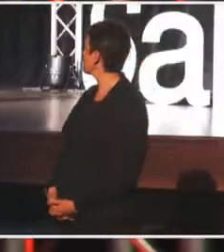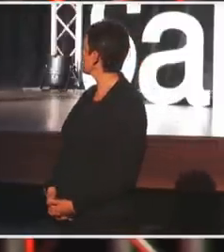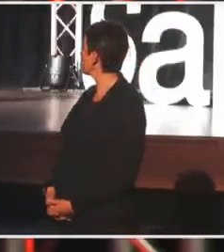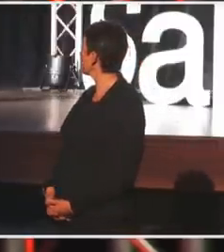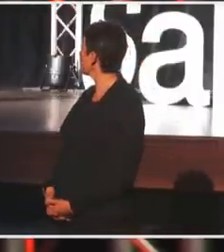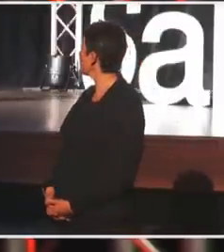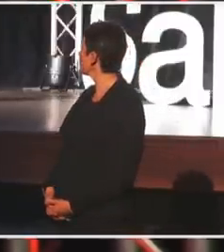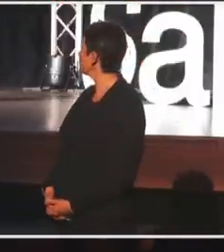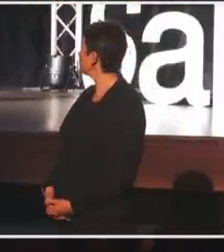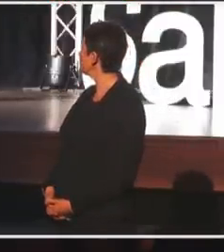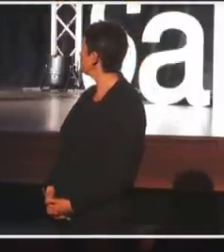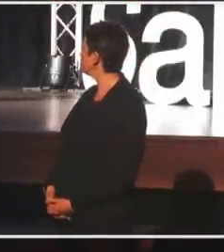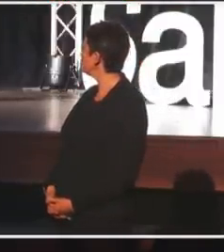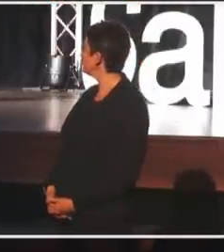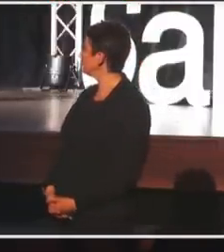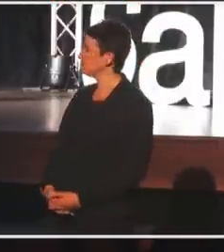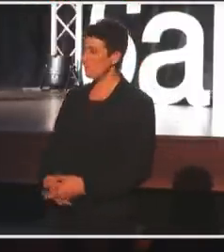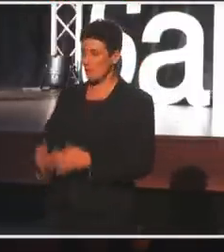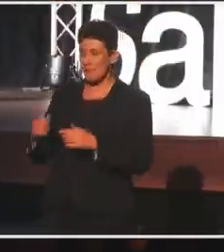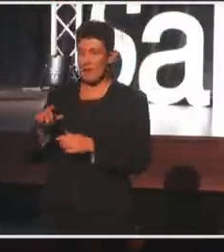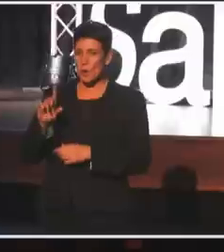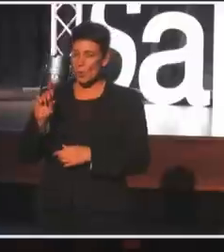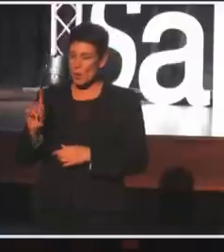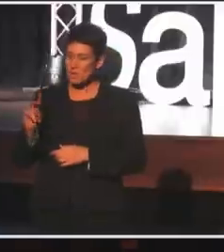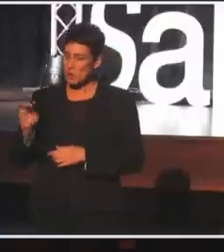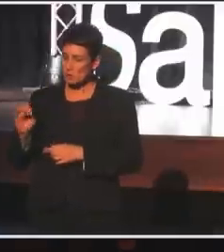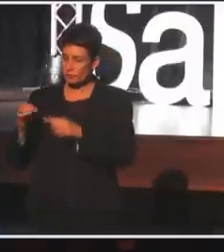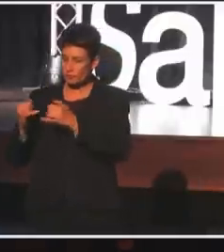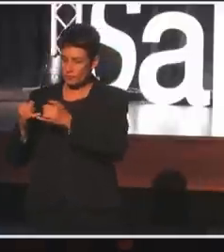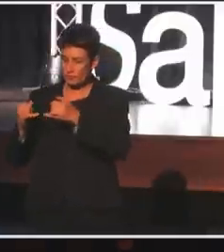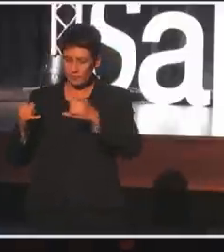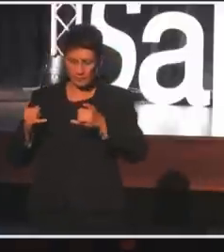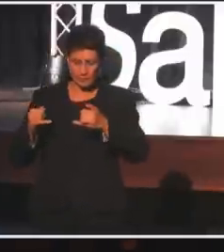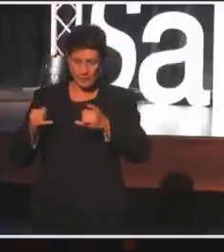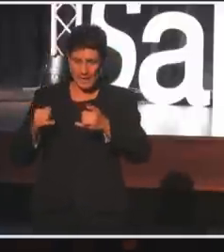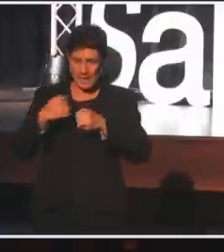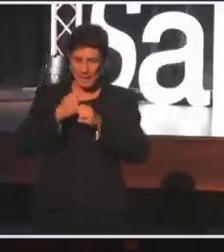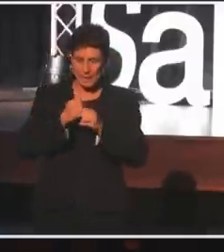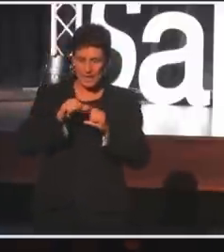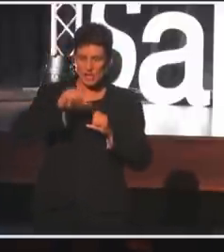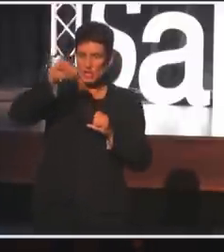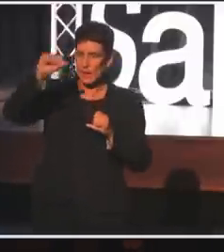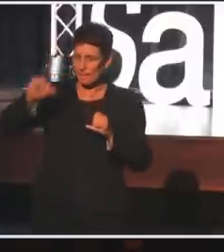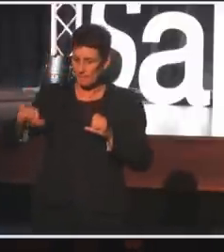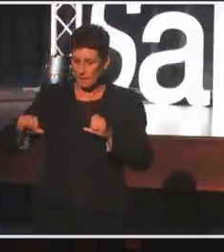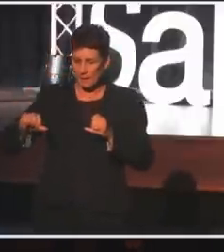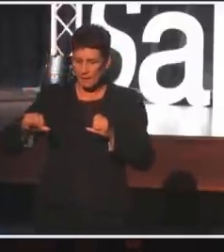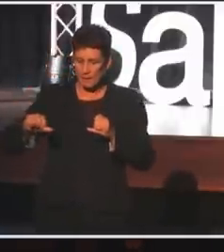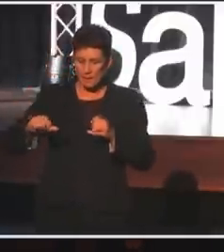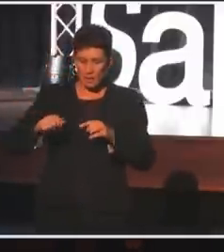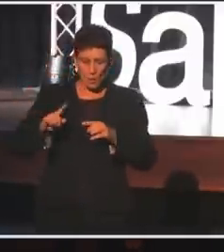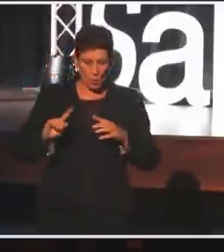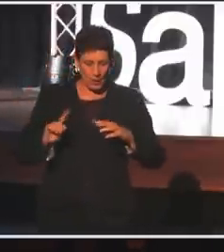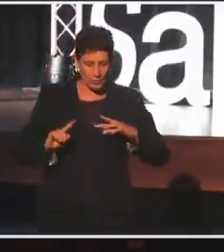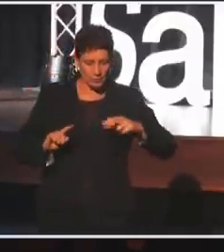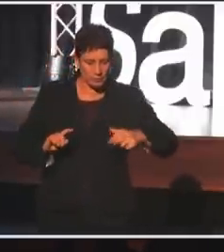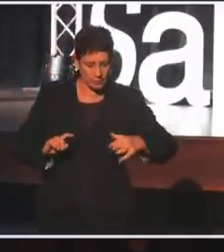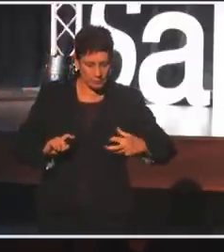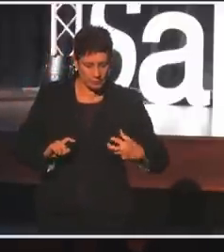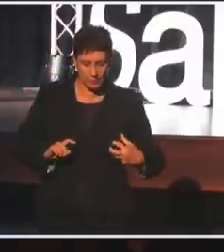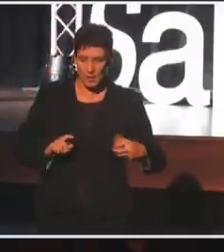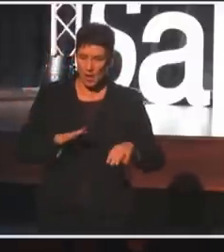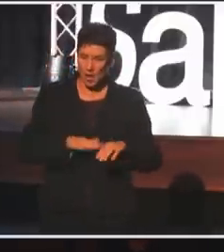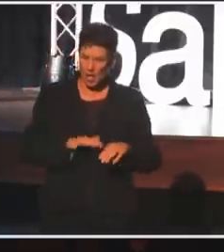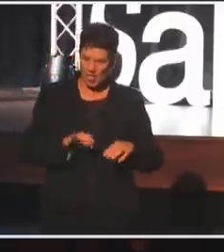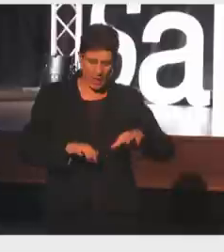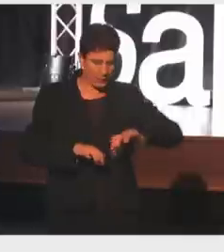I draw a line from each note to the next, and I create a shape based on its fingering and position on